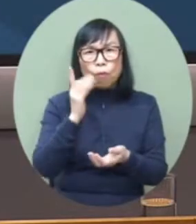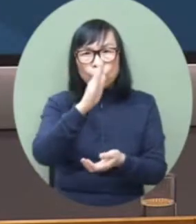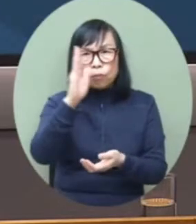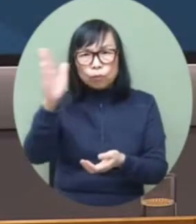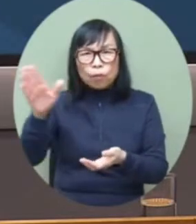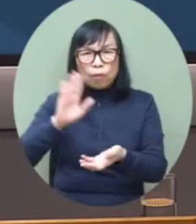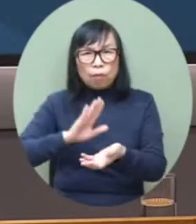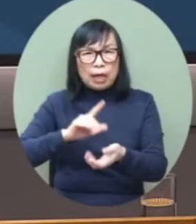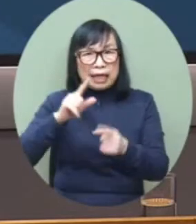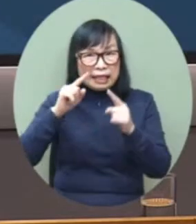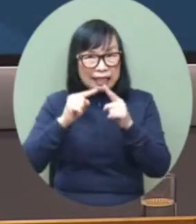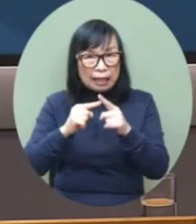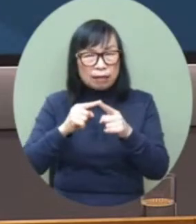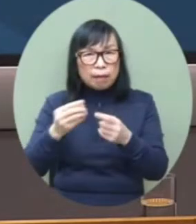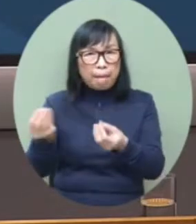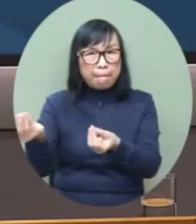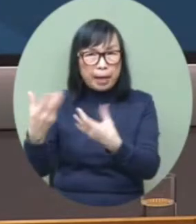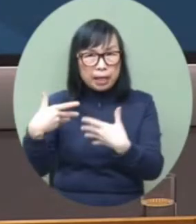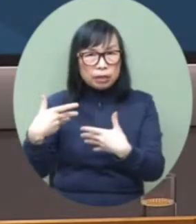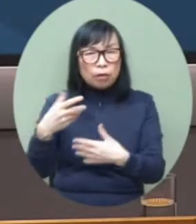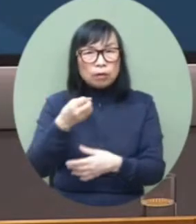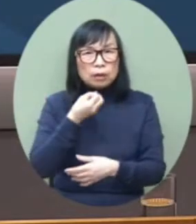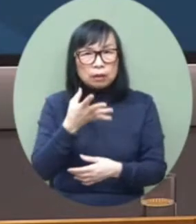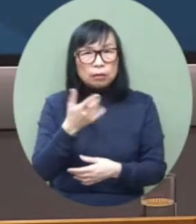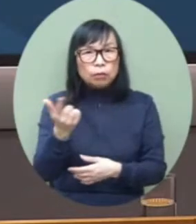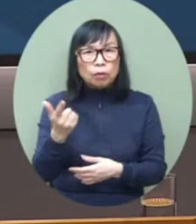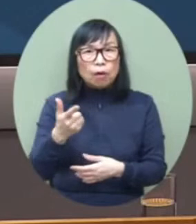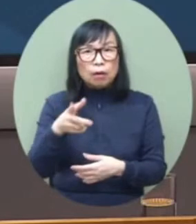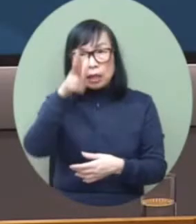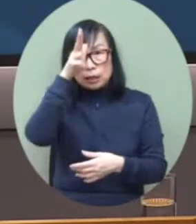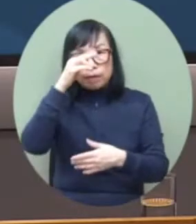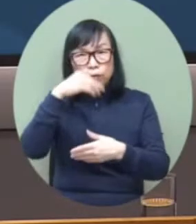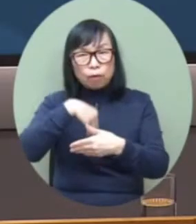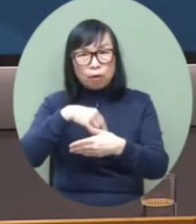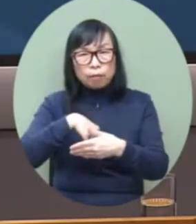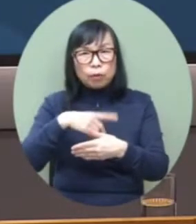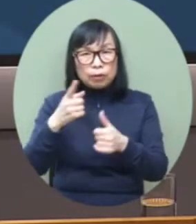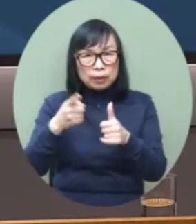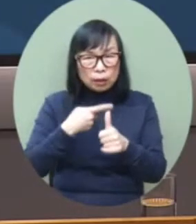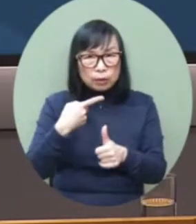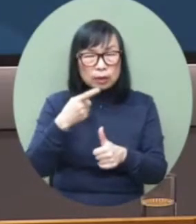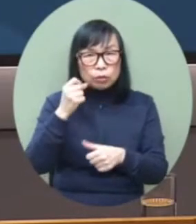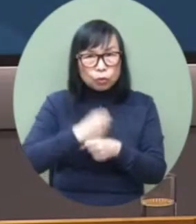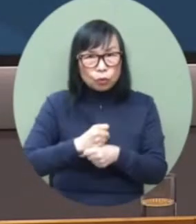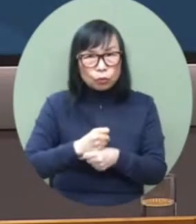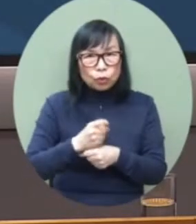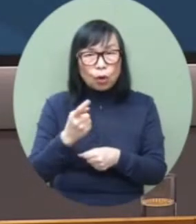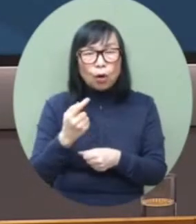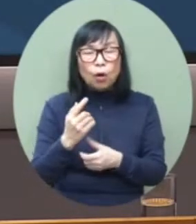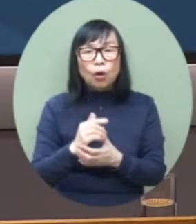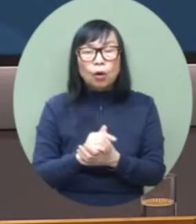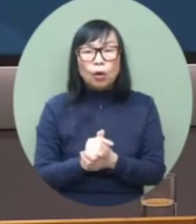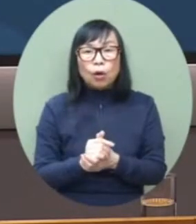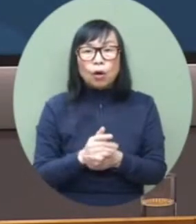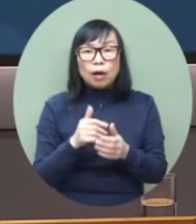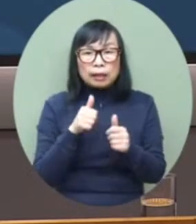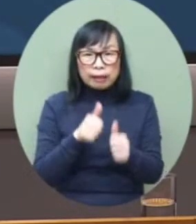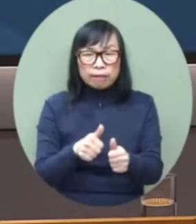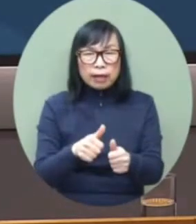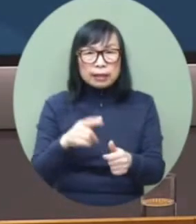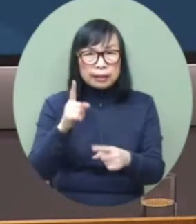we have heard different opinions and different suggestions. The government first has to